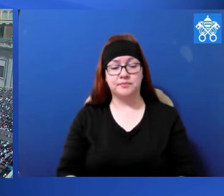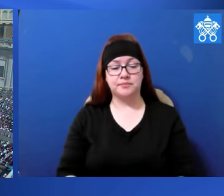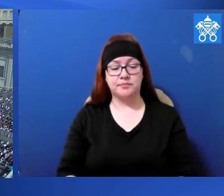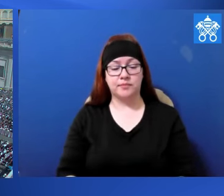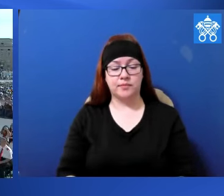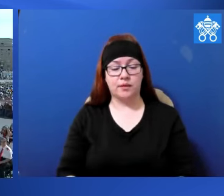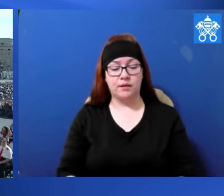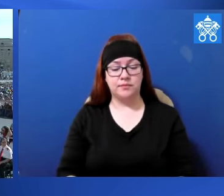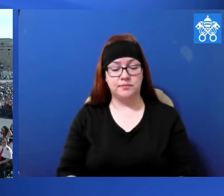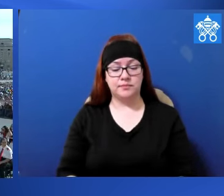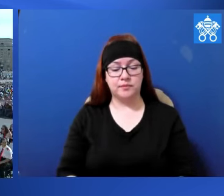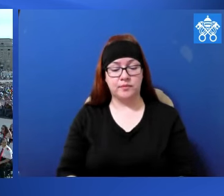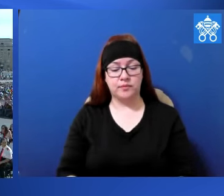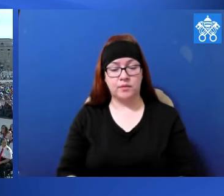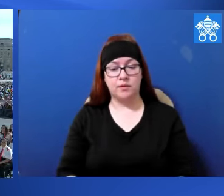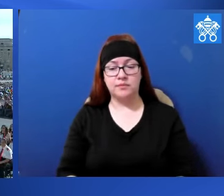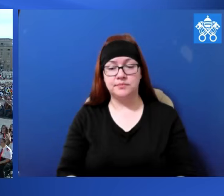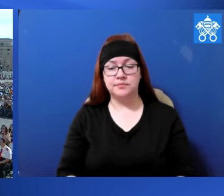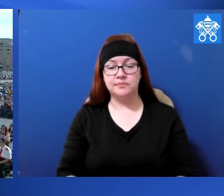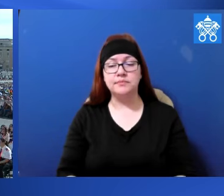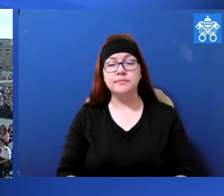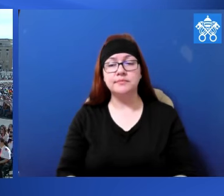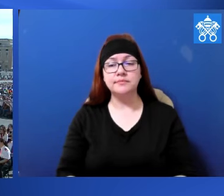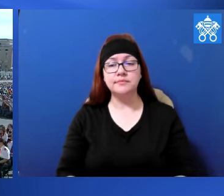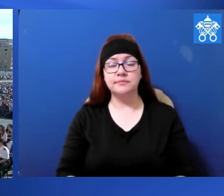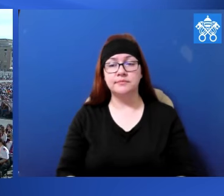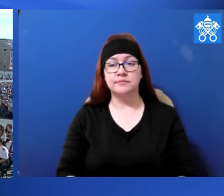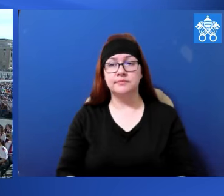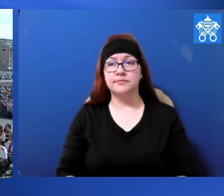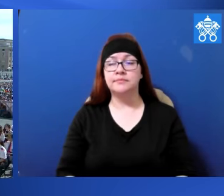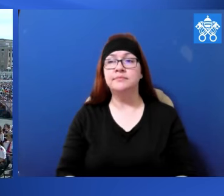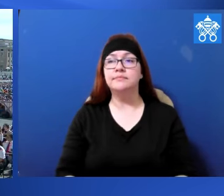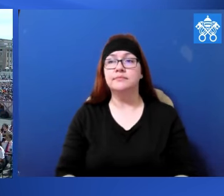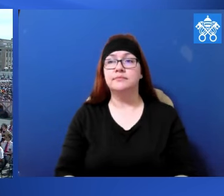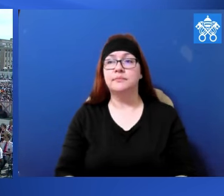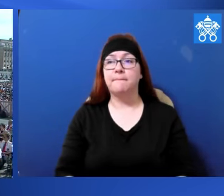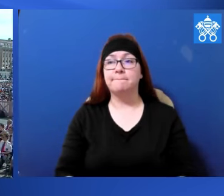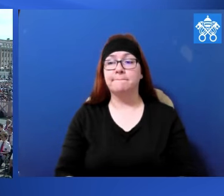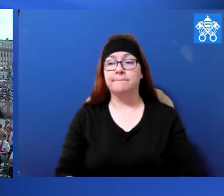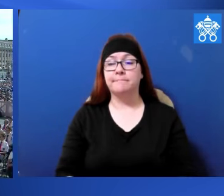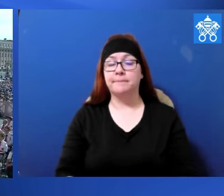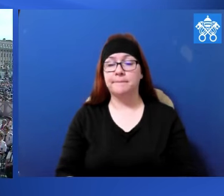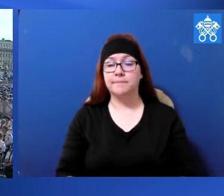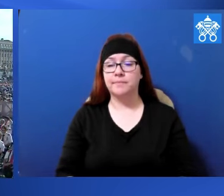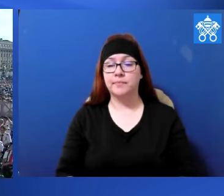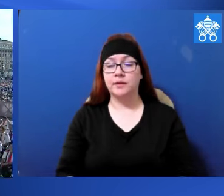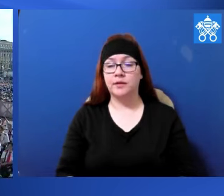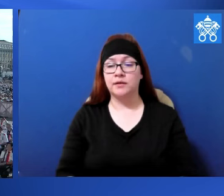filiale affetto e sincera fedeltà e pregano per tutte le intenzioni del suo universale ministero